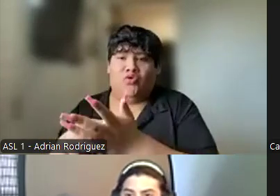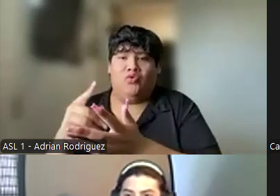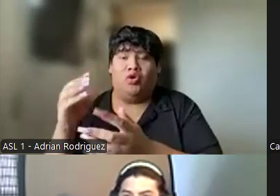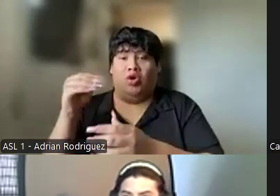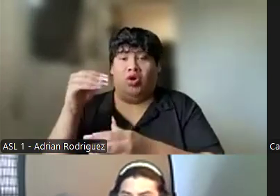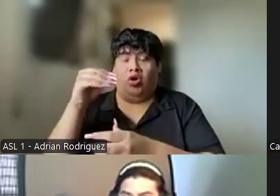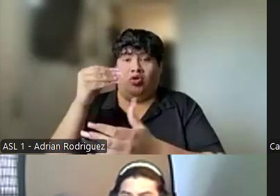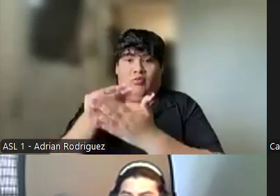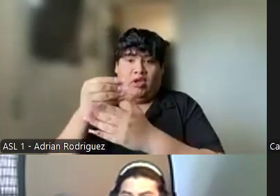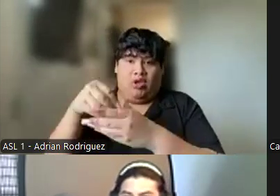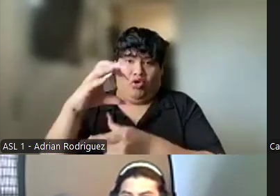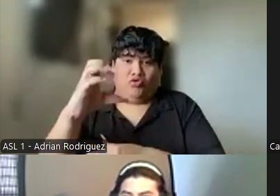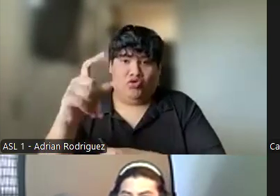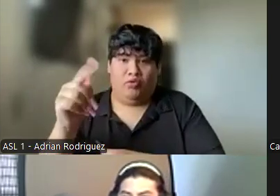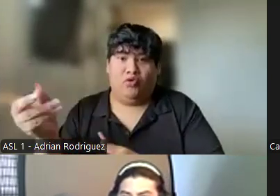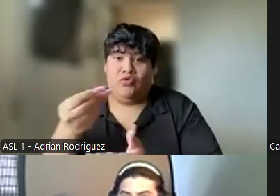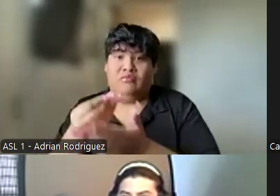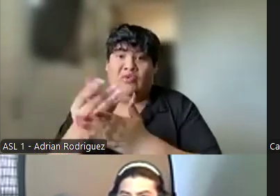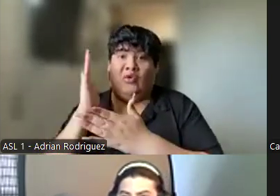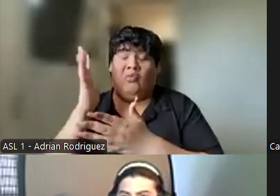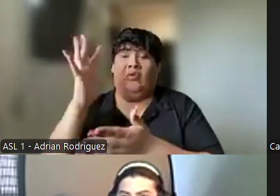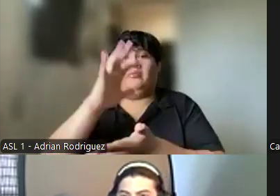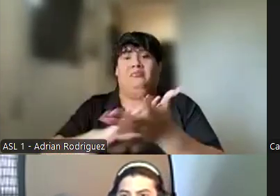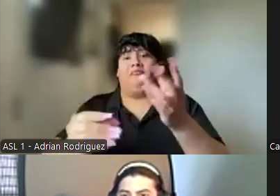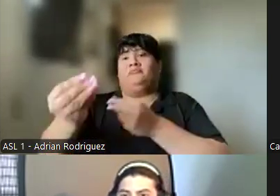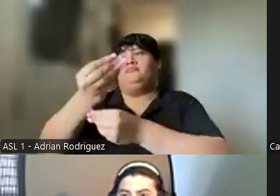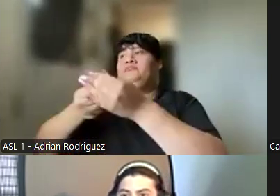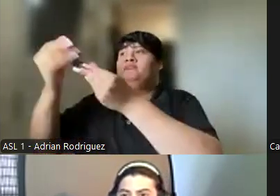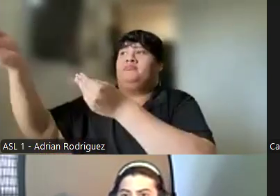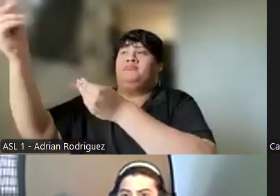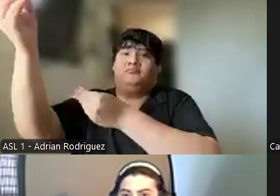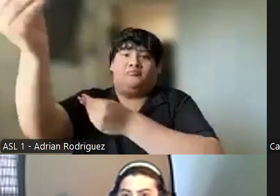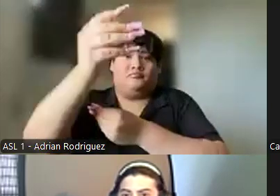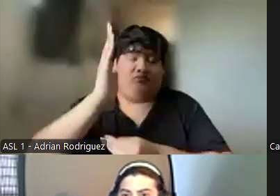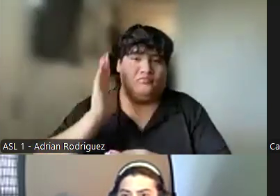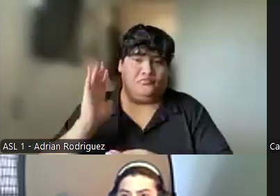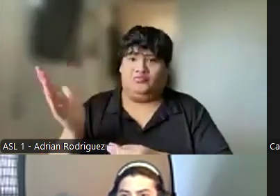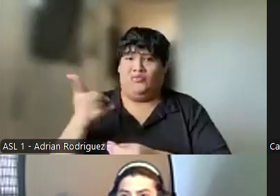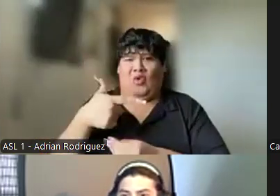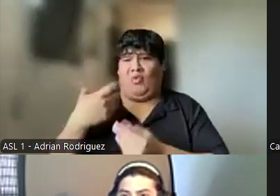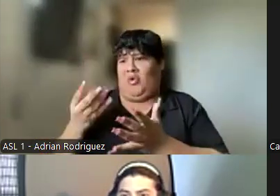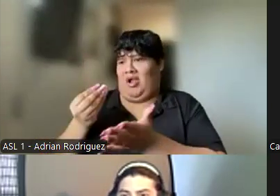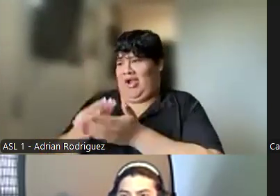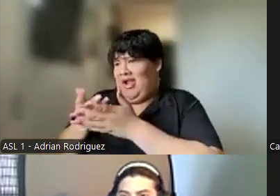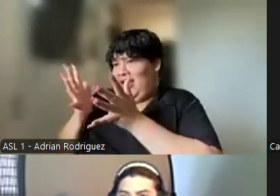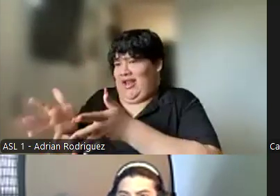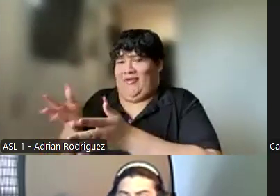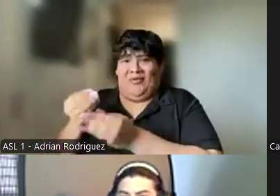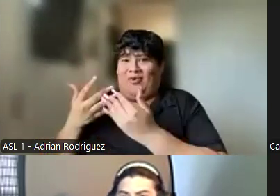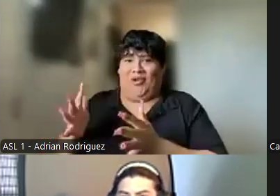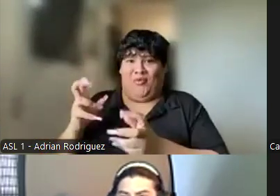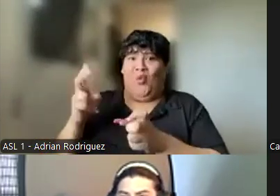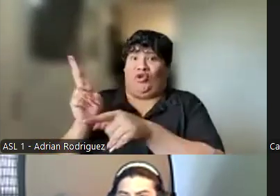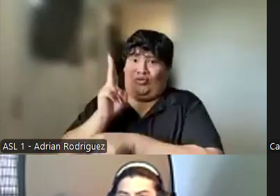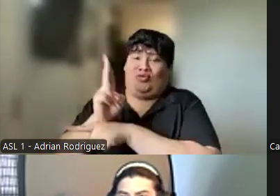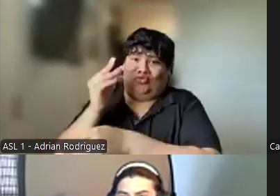October, then those dollars will be reallocated to other states. No one wants to leave any federal dollars on the table. Like you said,